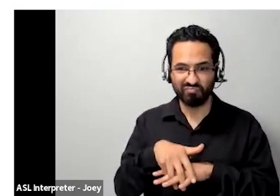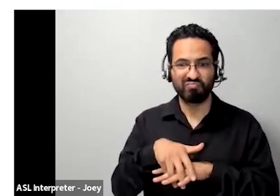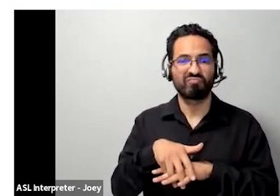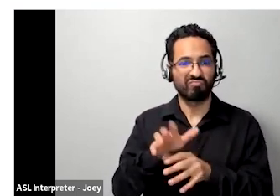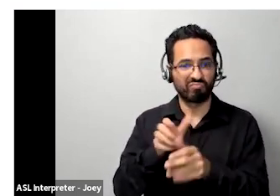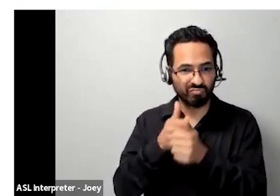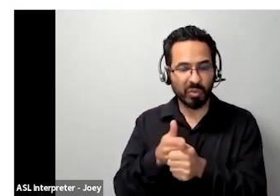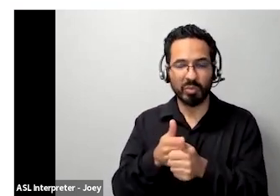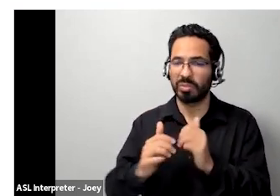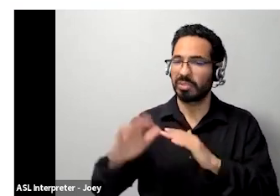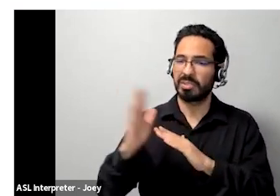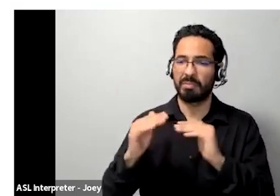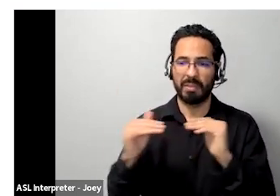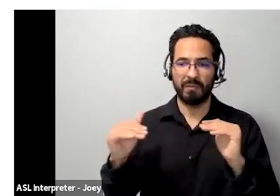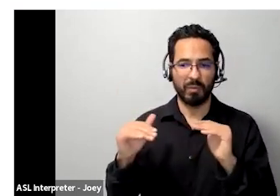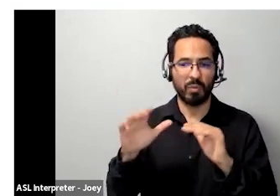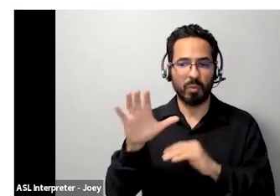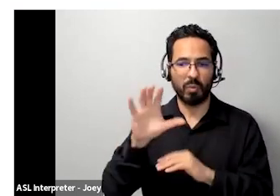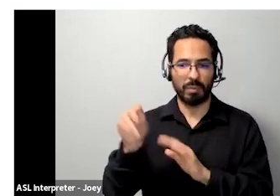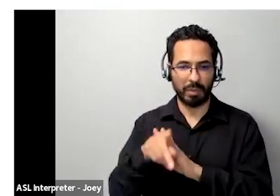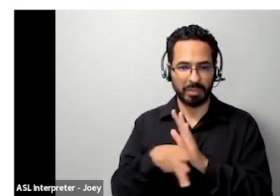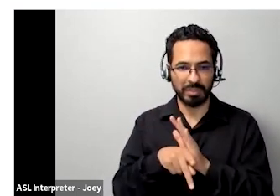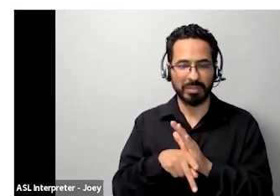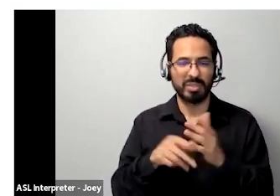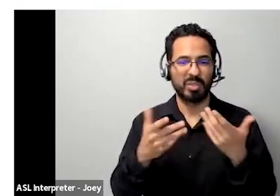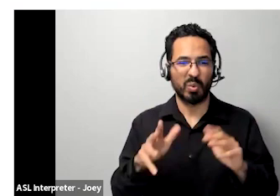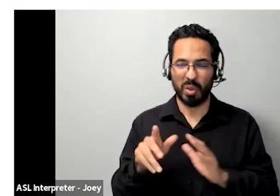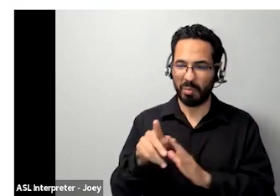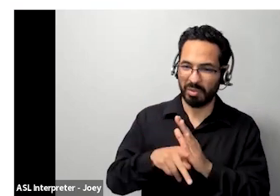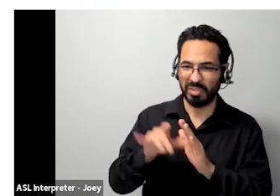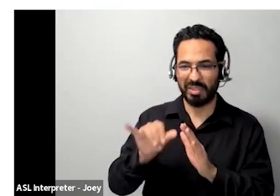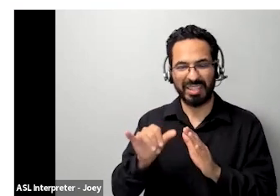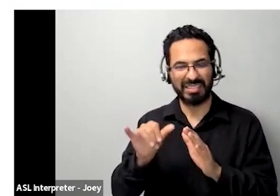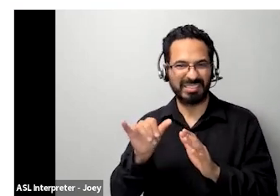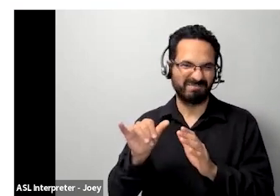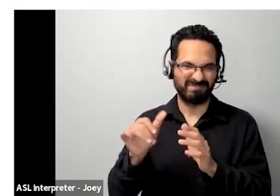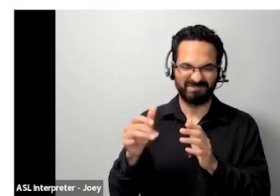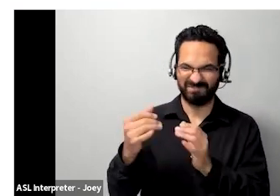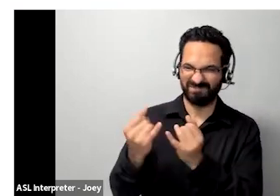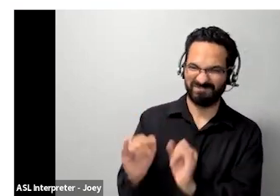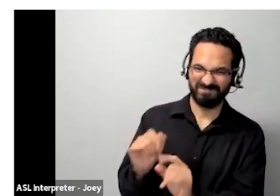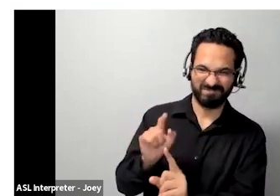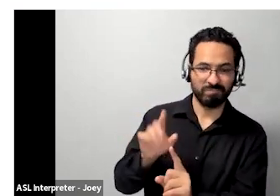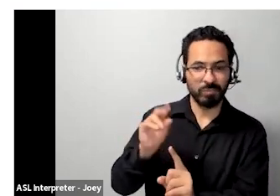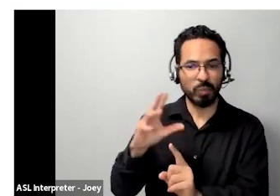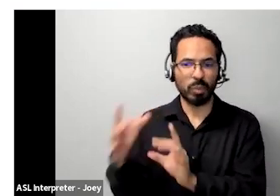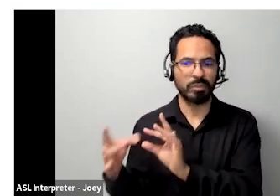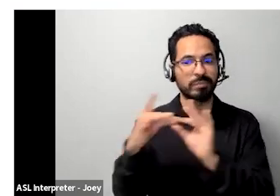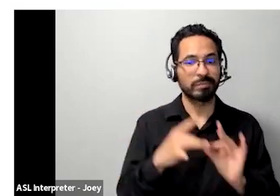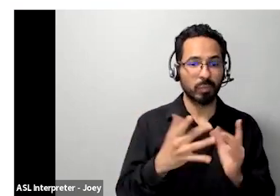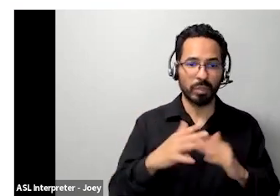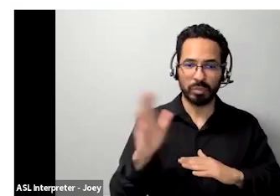policies. You don't want to have a policy that kind of sits by itself. It's not really tied to anything. You want to anchor it to your top